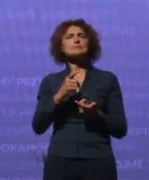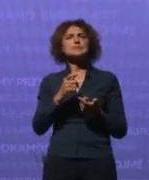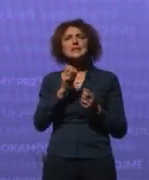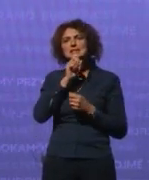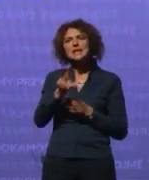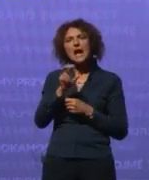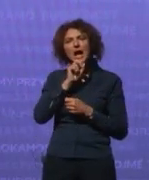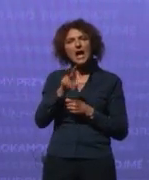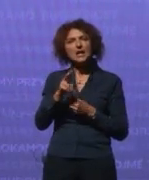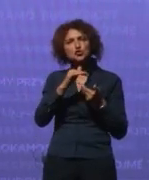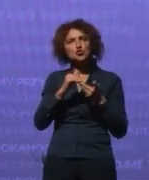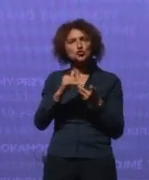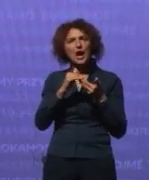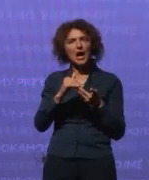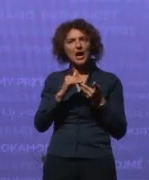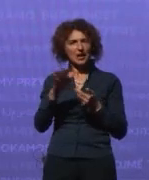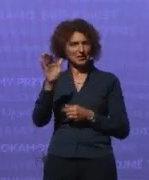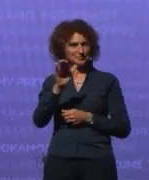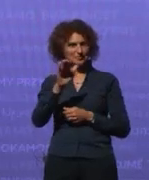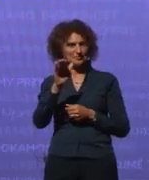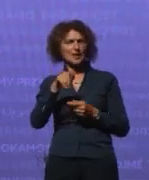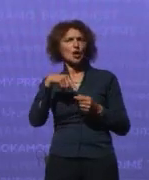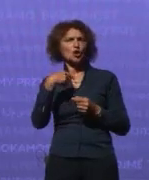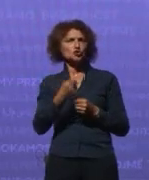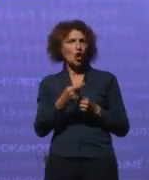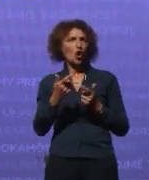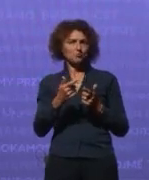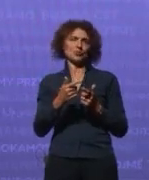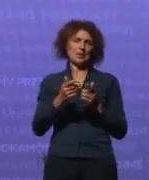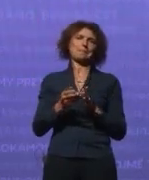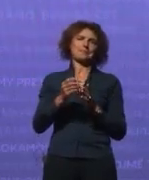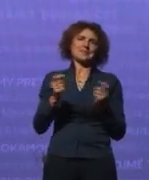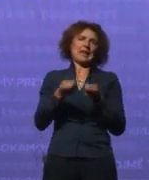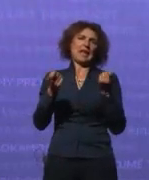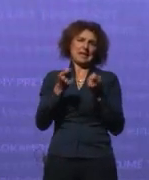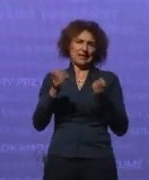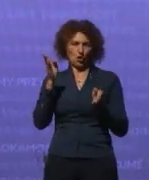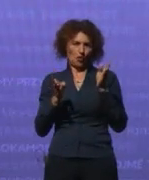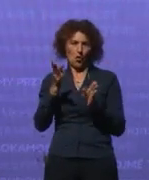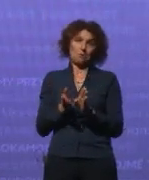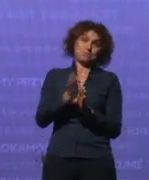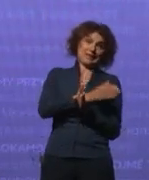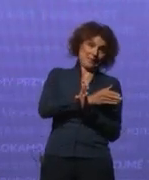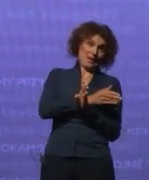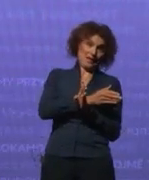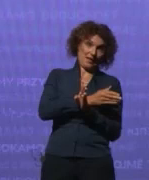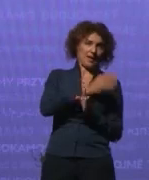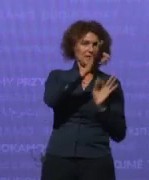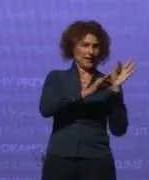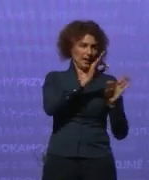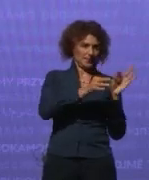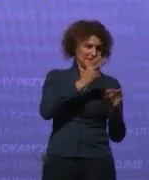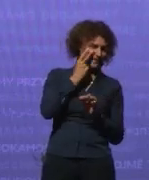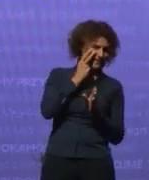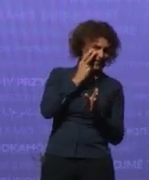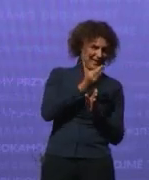the training. Then we do the training, and then we test them again after the training. And